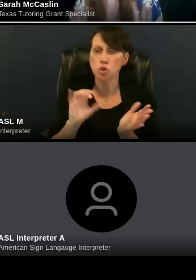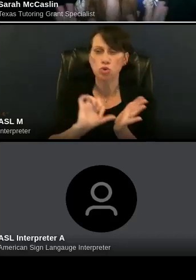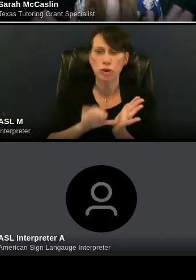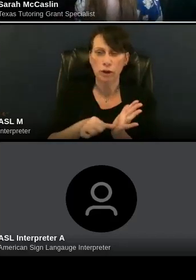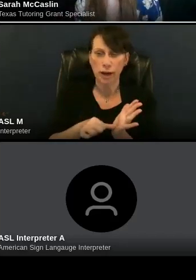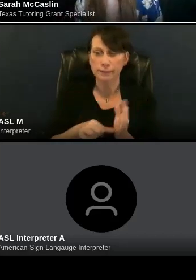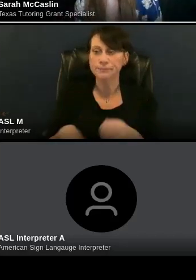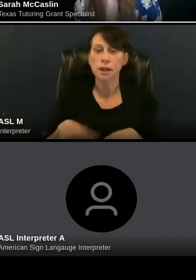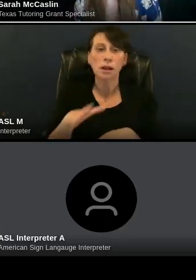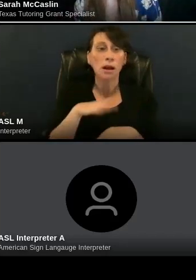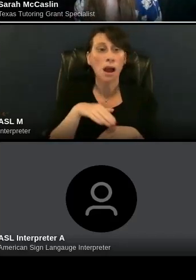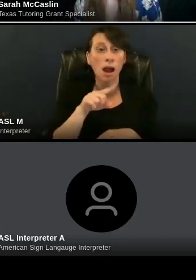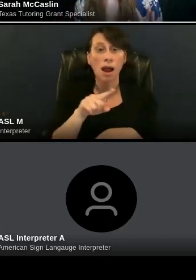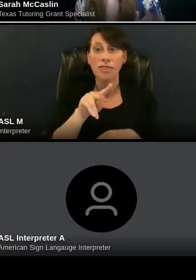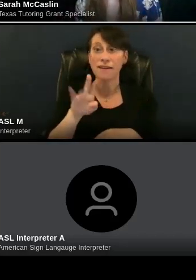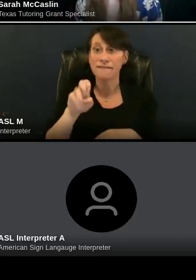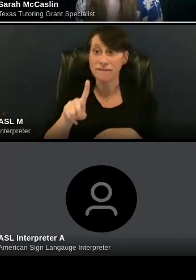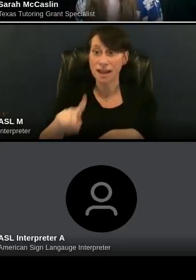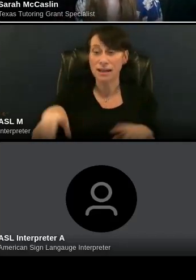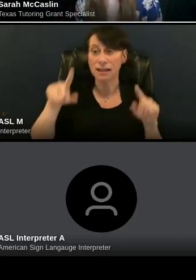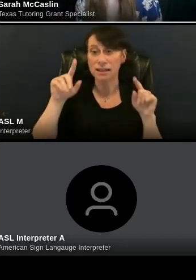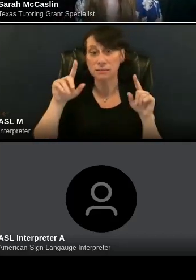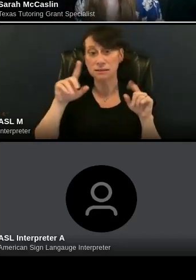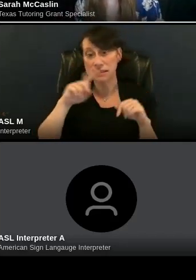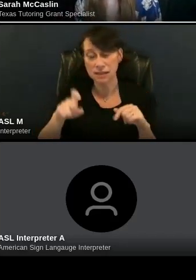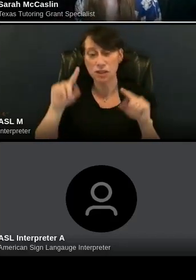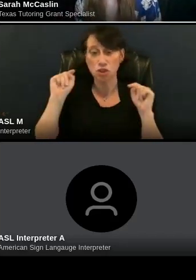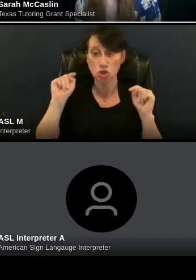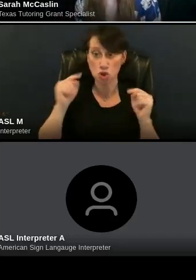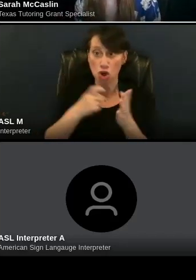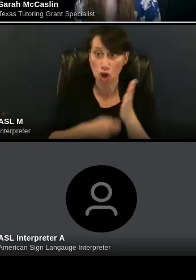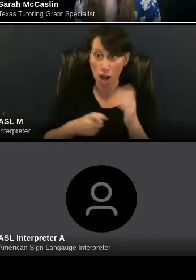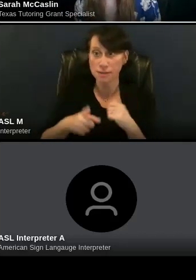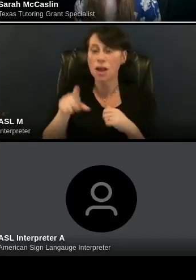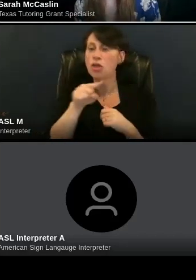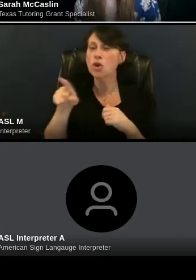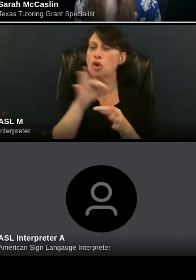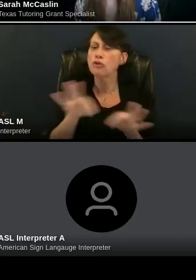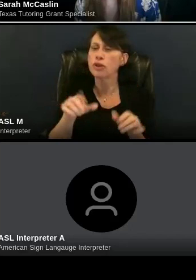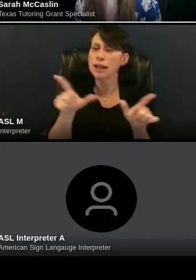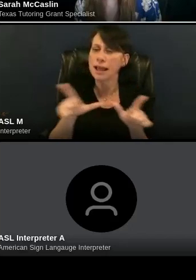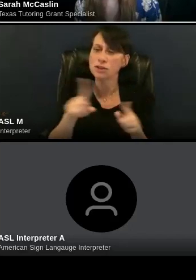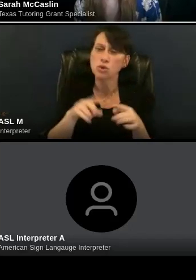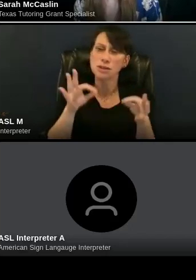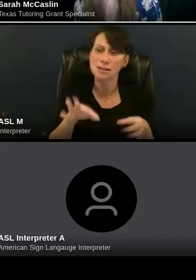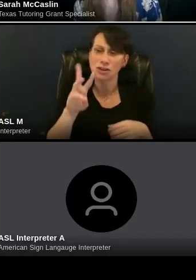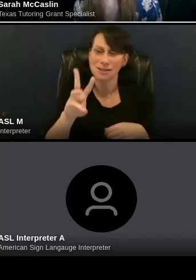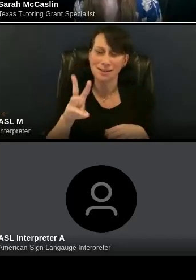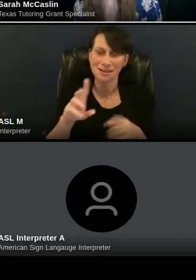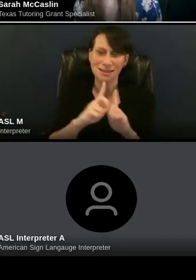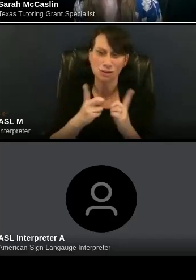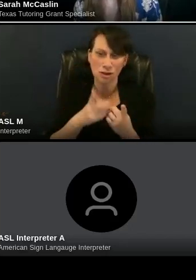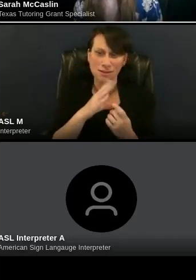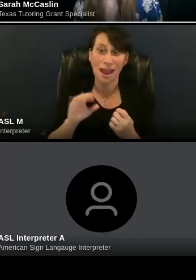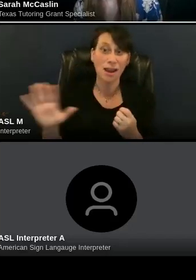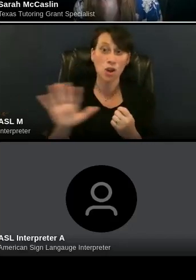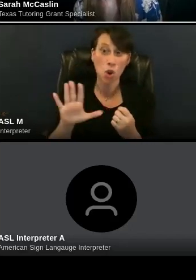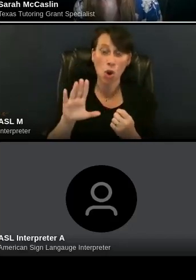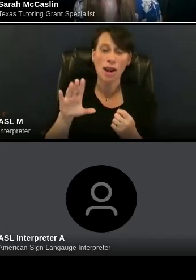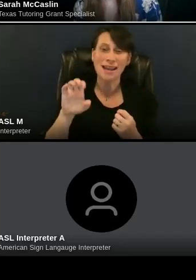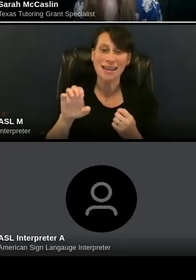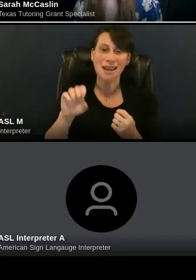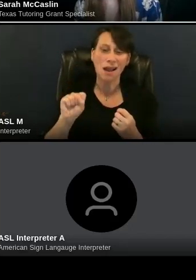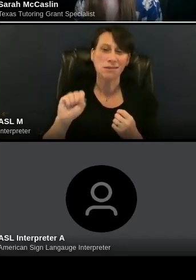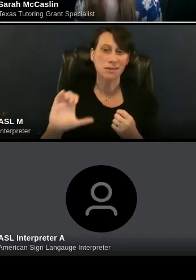reiterate, on the vetted Texas Tutor Core, subsidized providers are free licenses to Decision 6 districts. and your ESCs